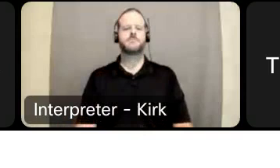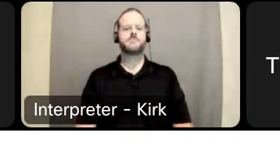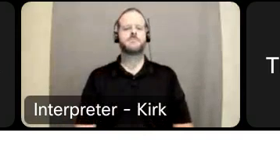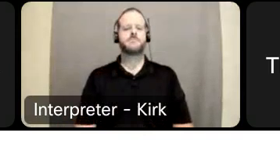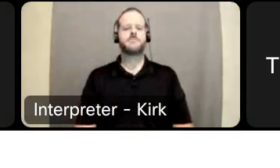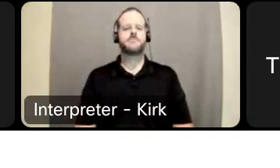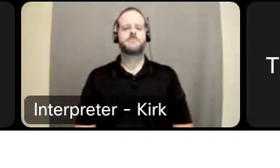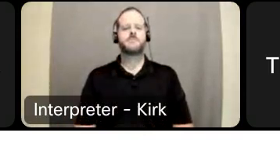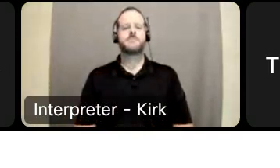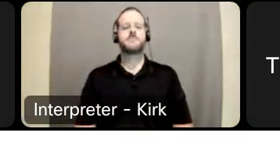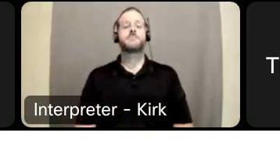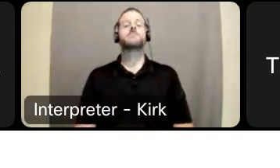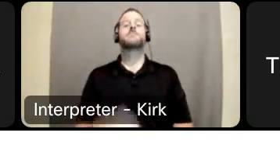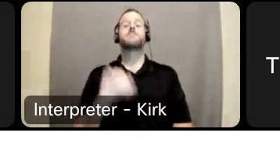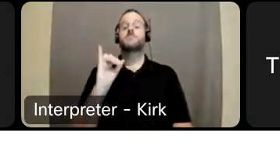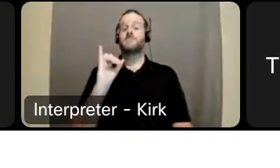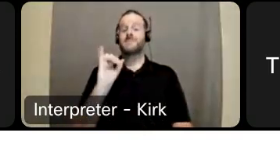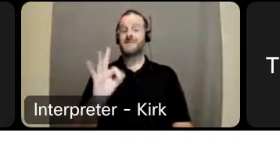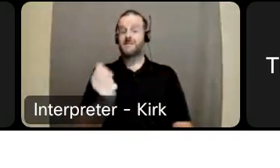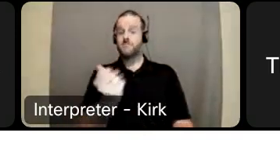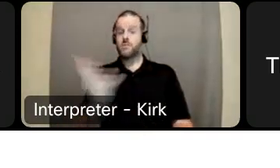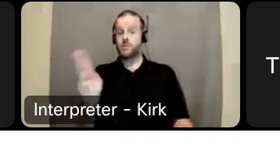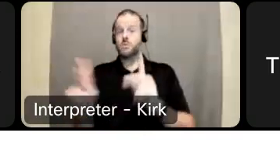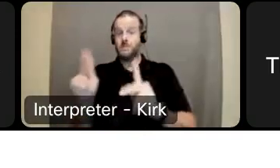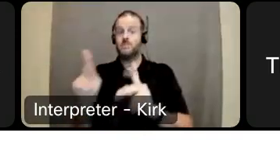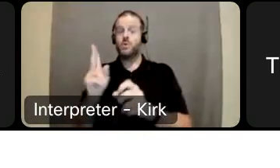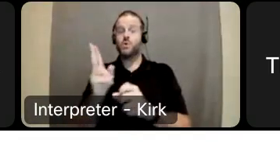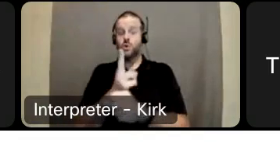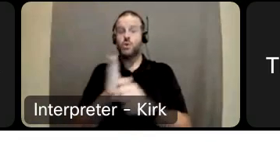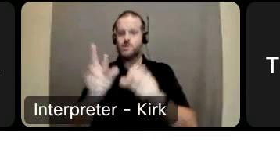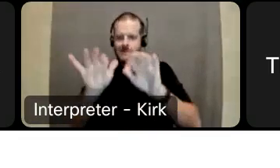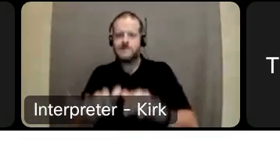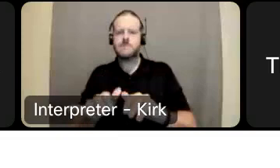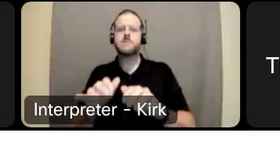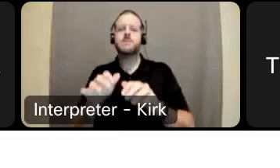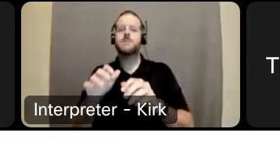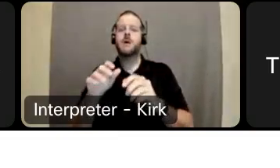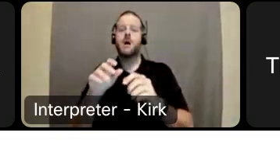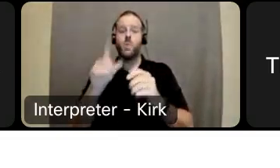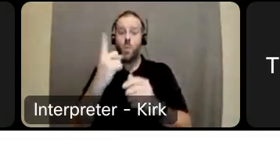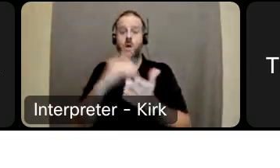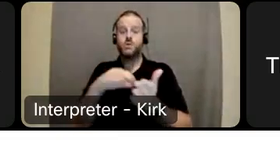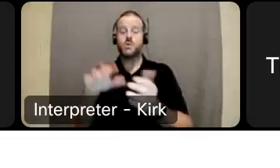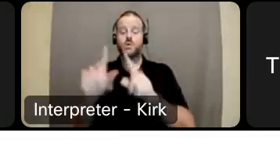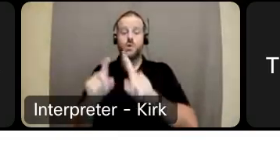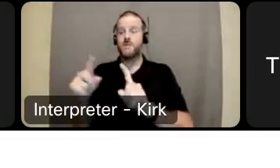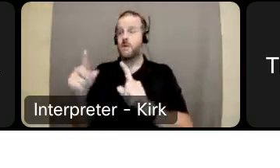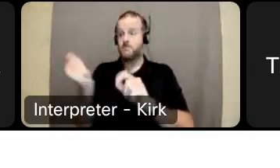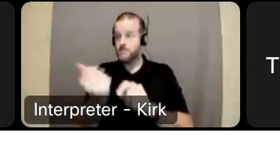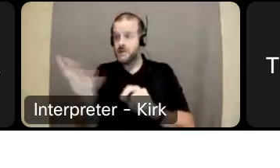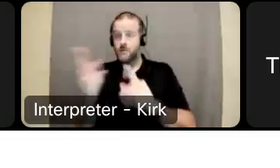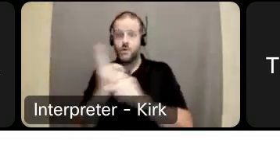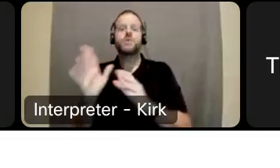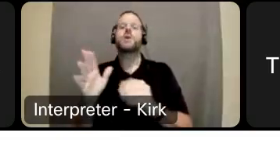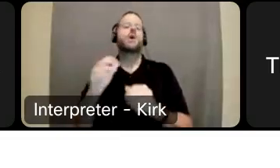One thing that we do ask that if multiple users are completing a particular student survey, that you don't close